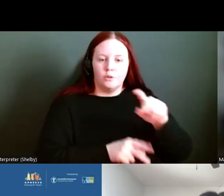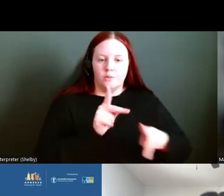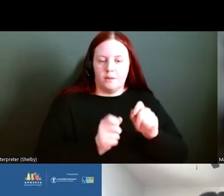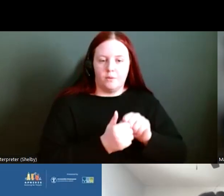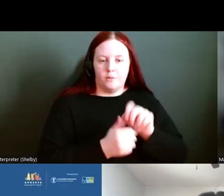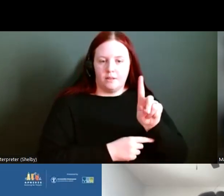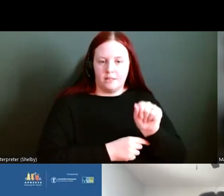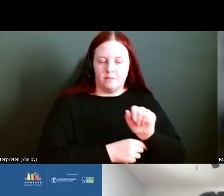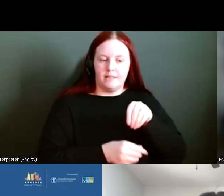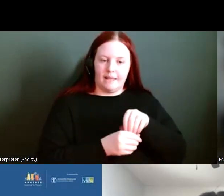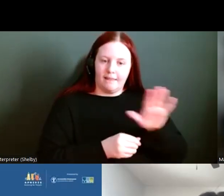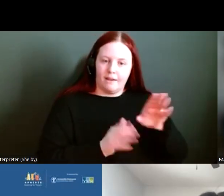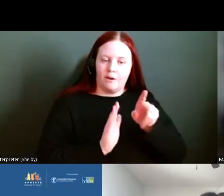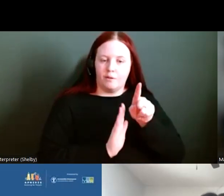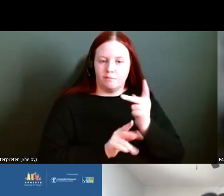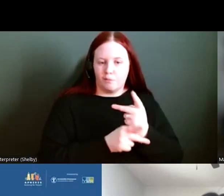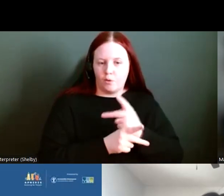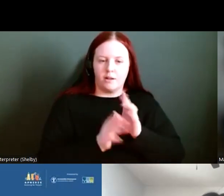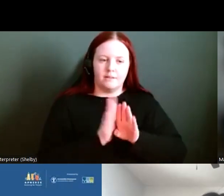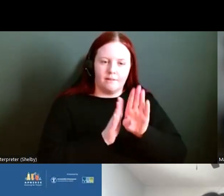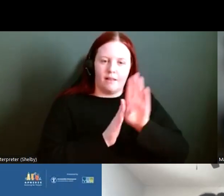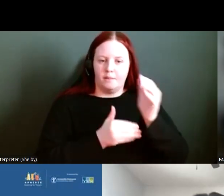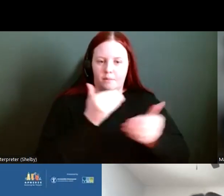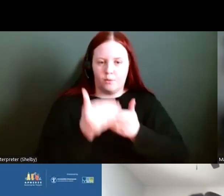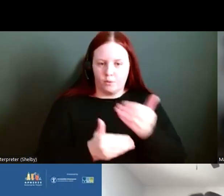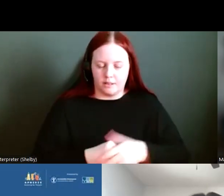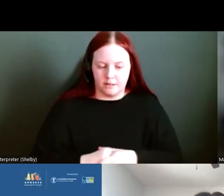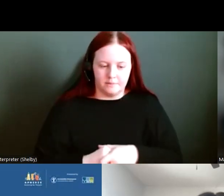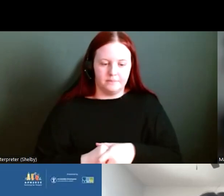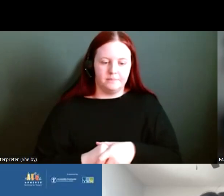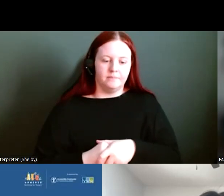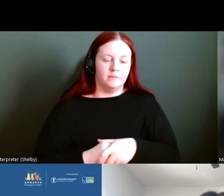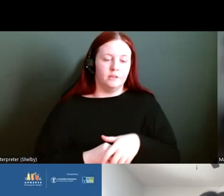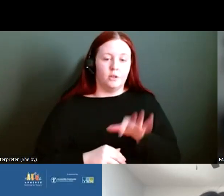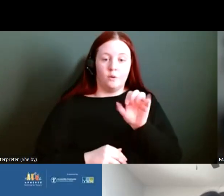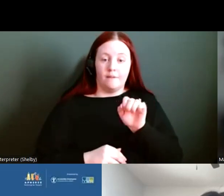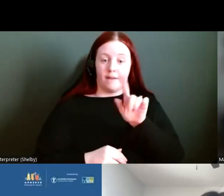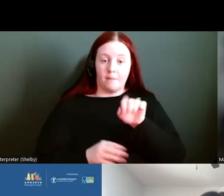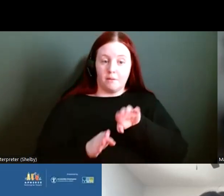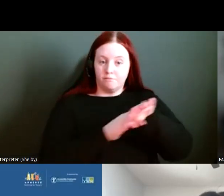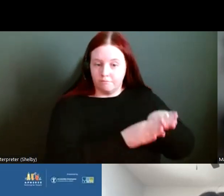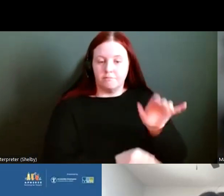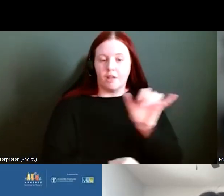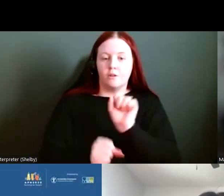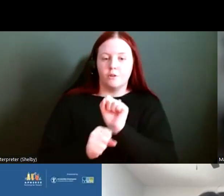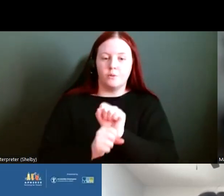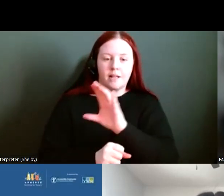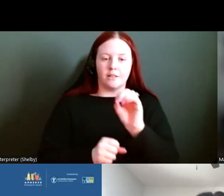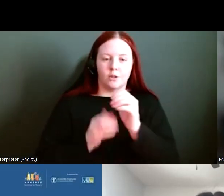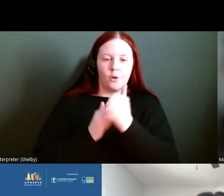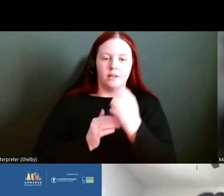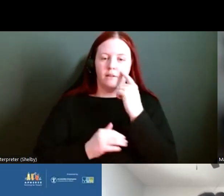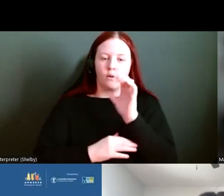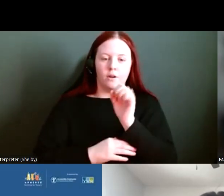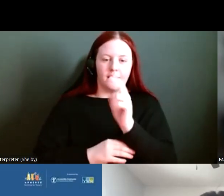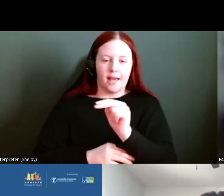their product development processes. Outside of Fable, I am also a co-lead for CAN and the Research